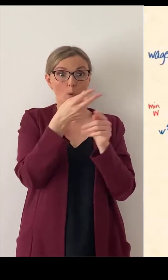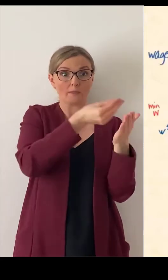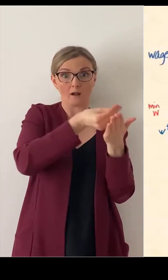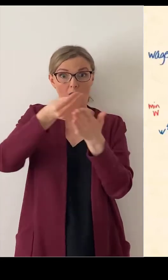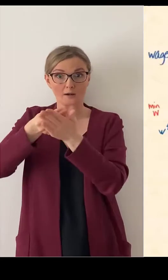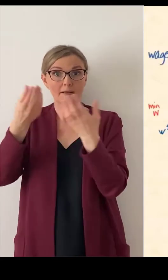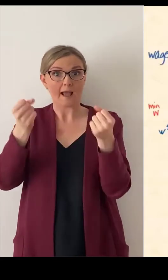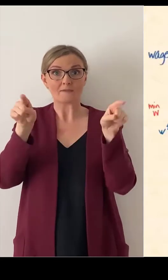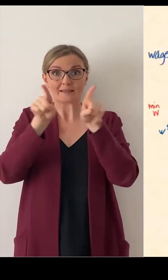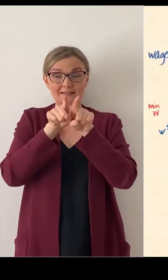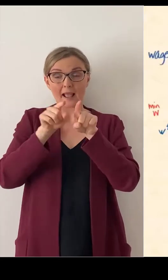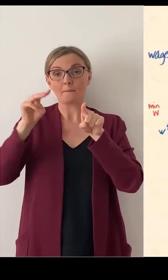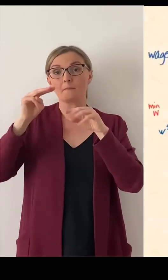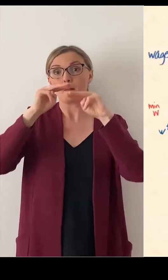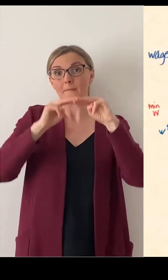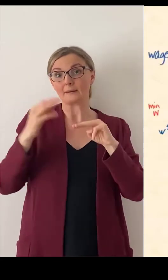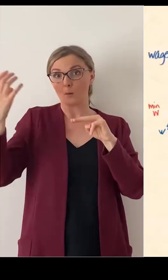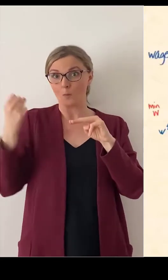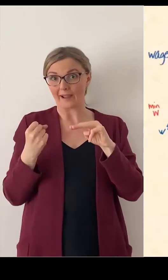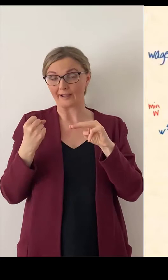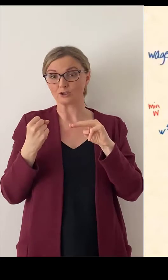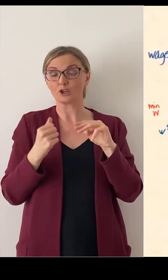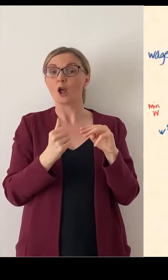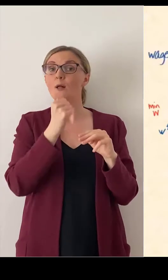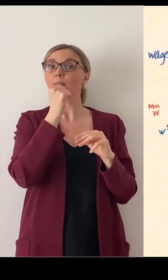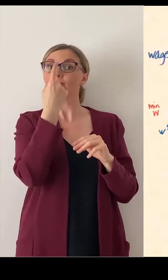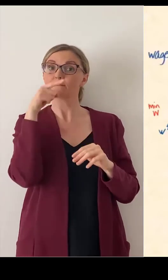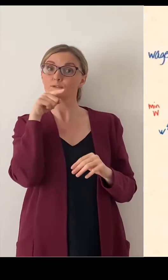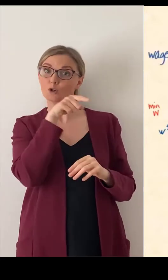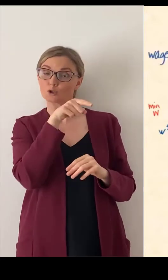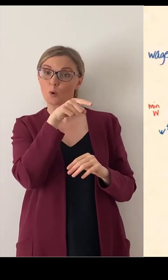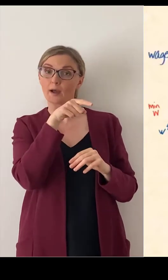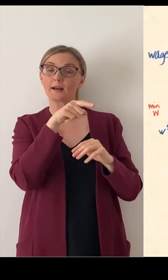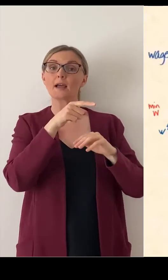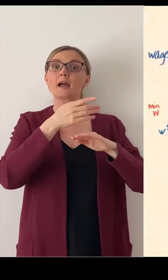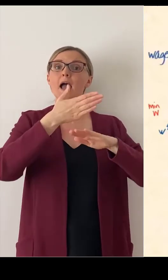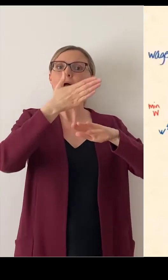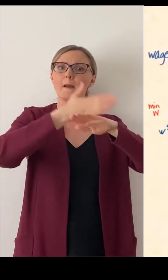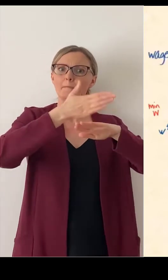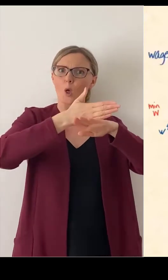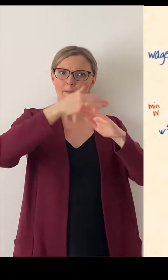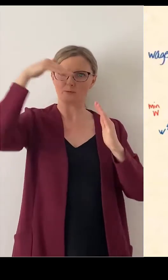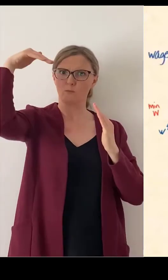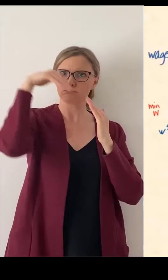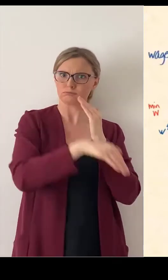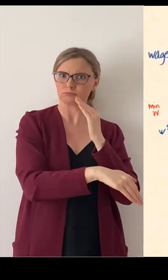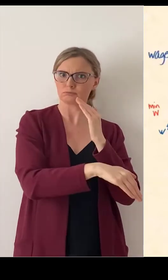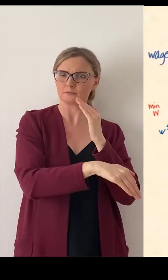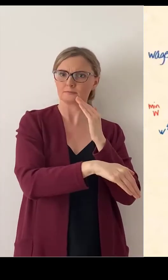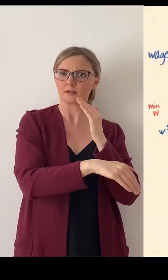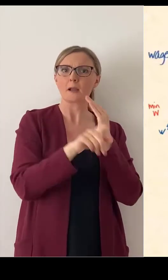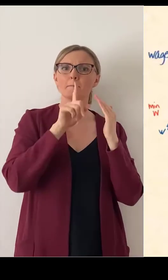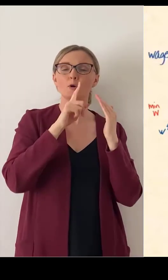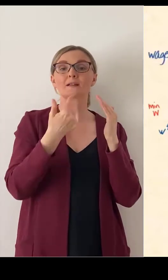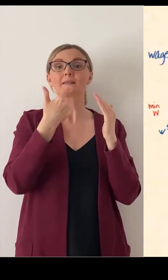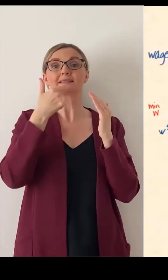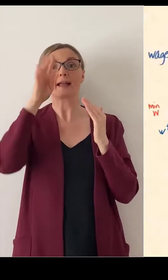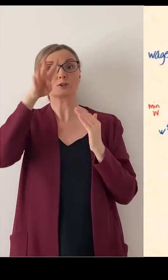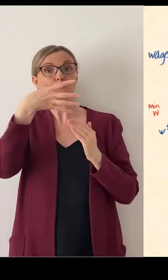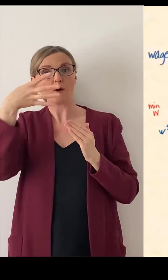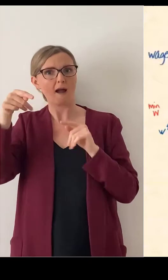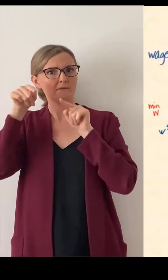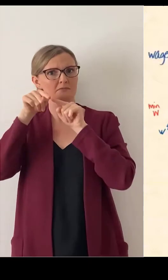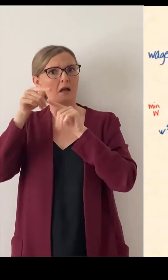economies. In the first one, the level of employment goes down by quite a lot, whereas in the second one,